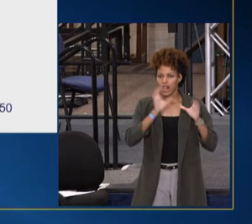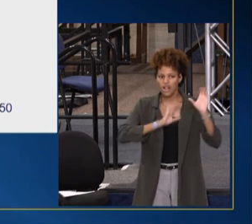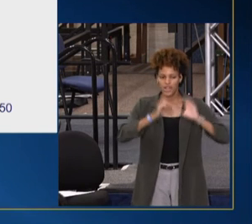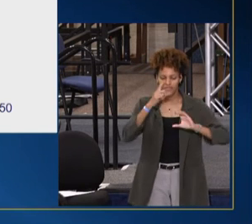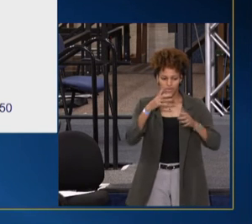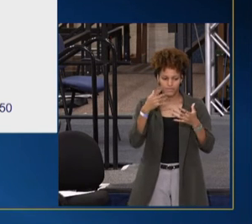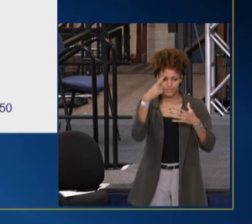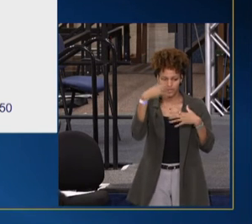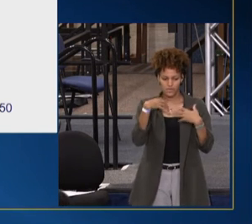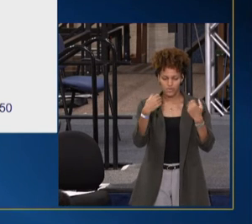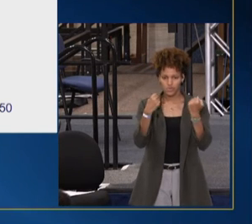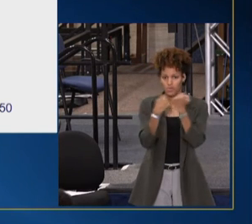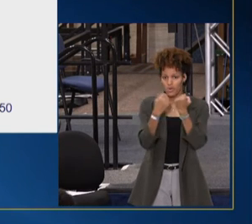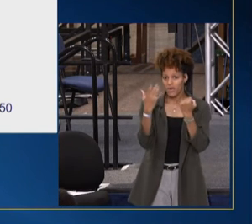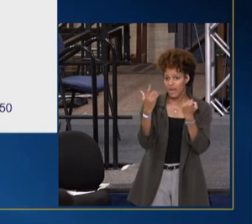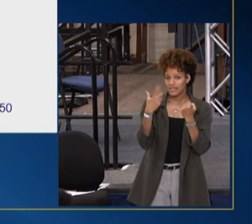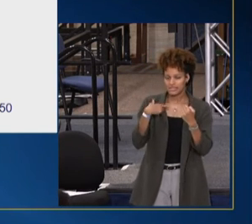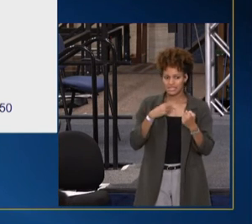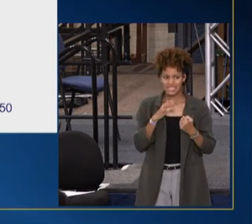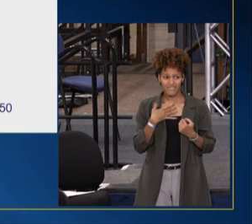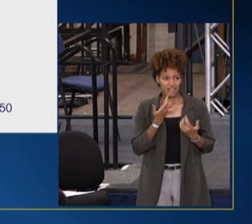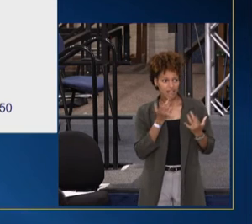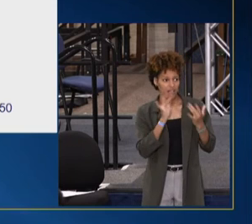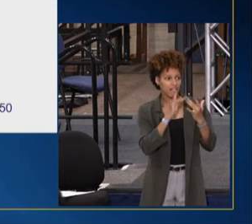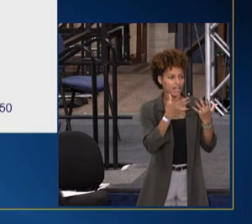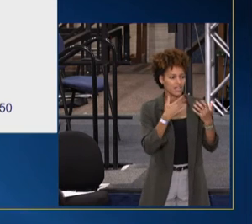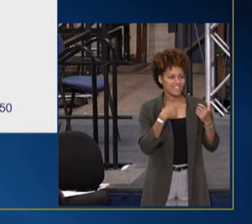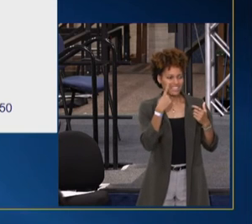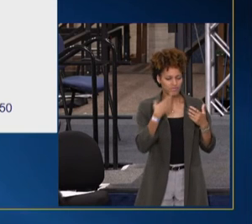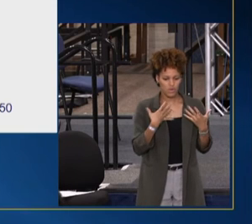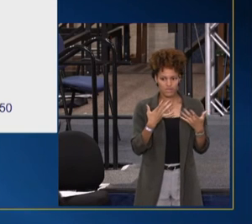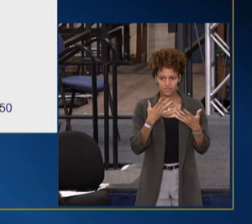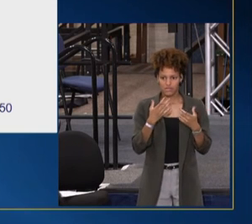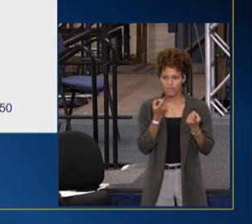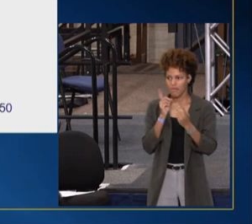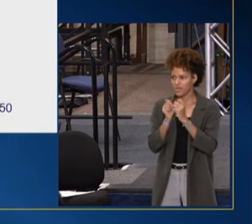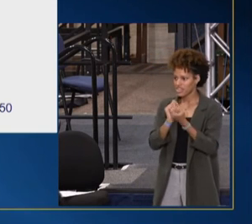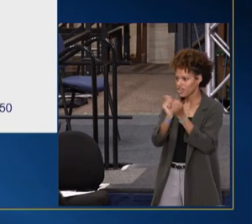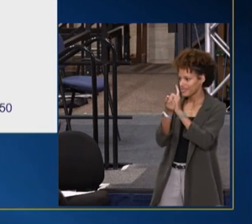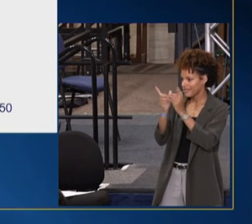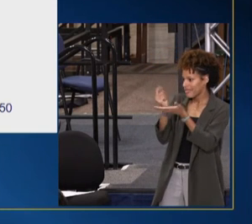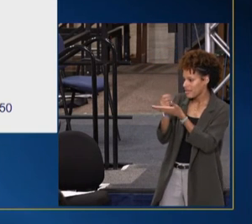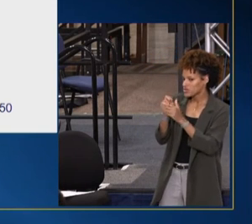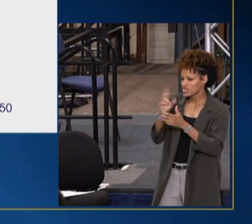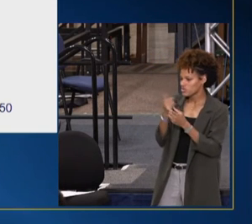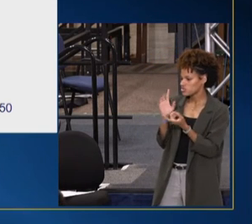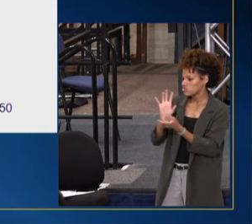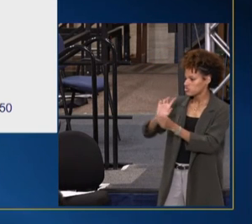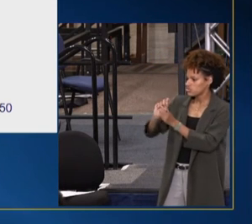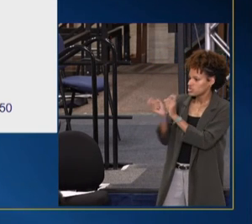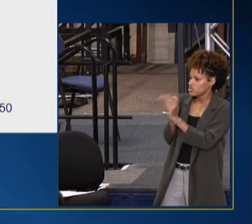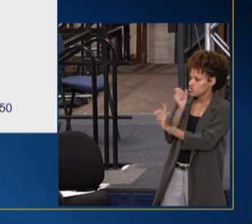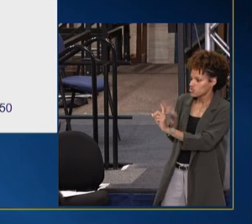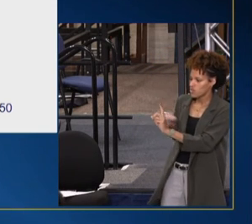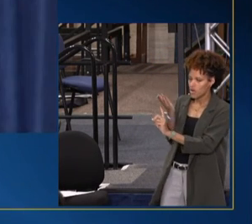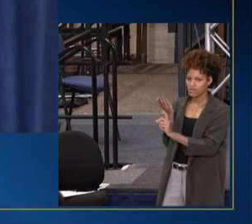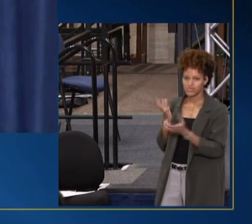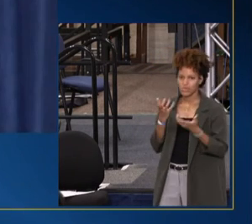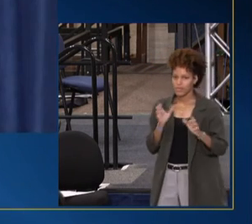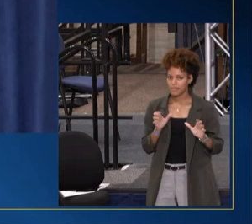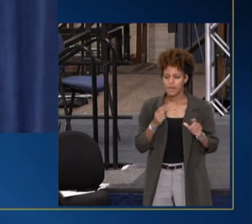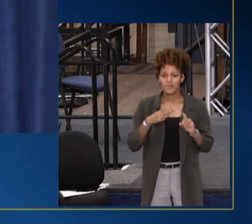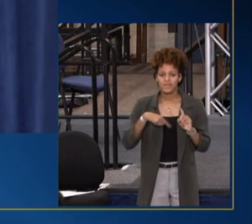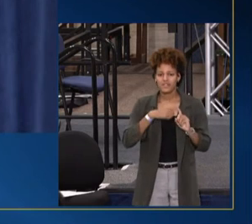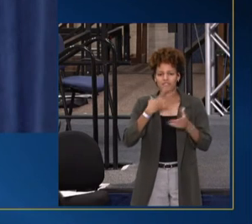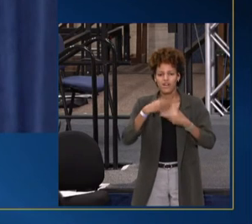mental health support because they're afraid that if they do, they'll be met with a conversion therapist or somebody who will try to change them. And when we're in a